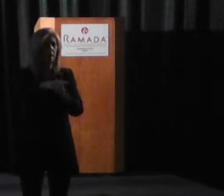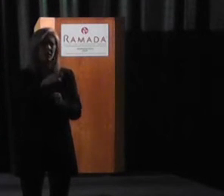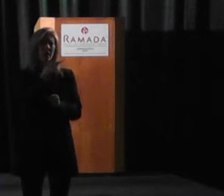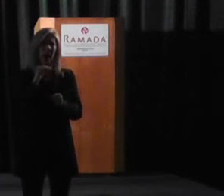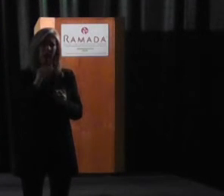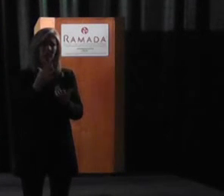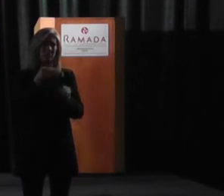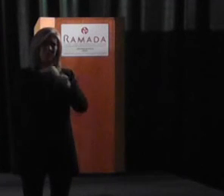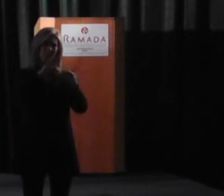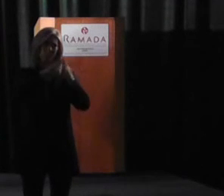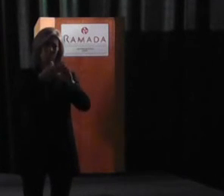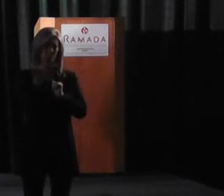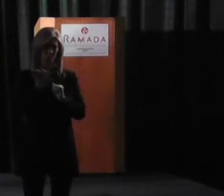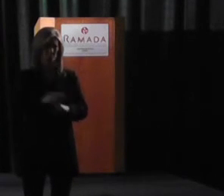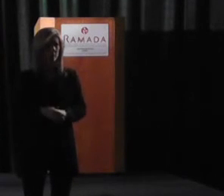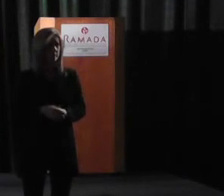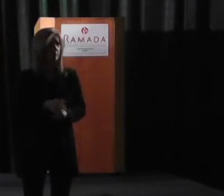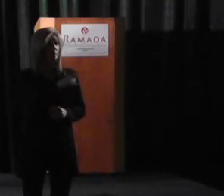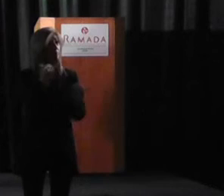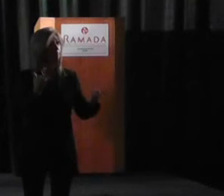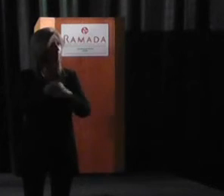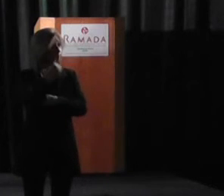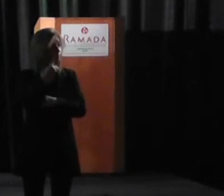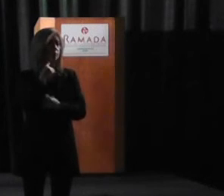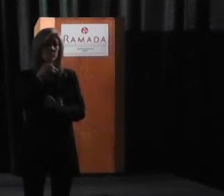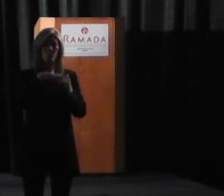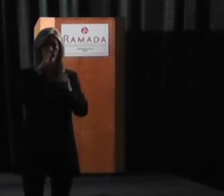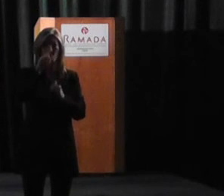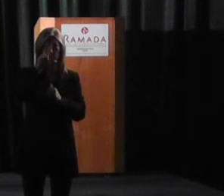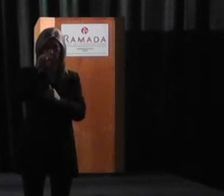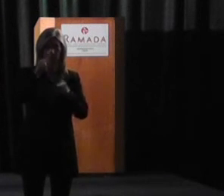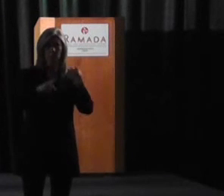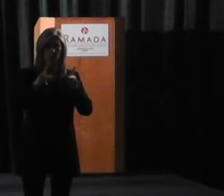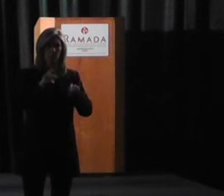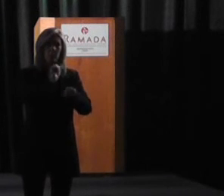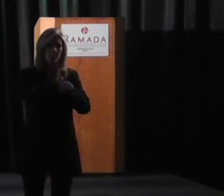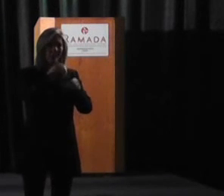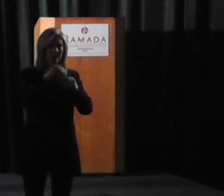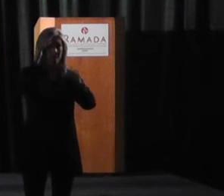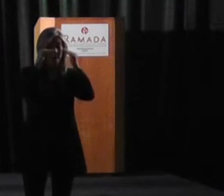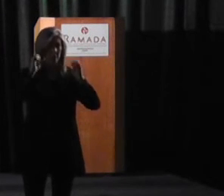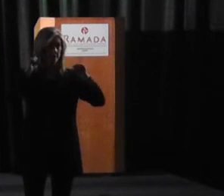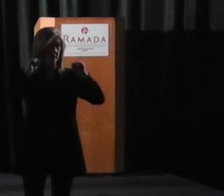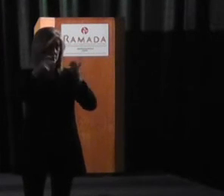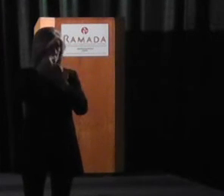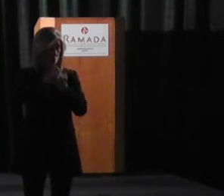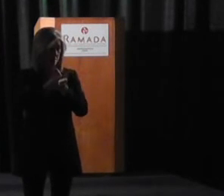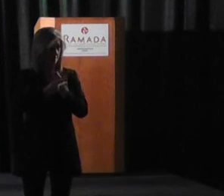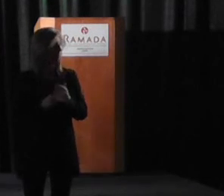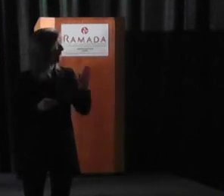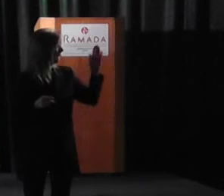There are over 130 participants working out in the adult fitness program. Here is Jordan and Peter in the PELS